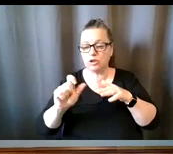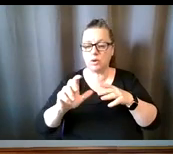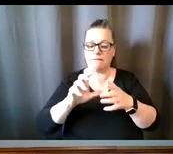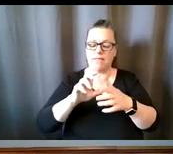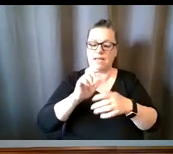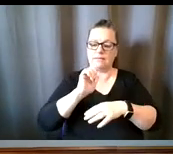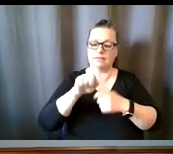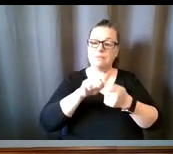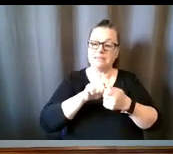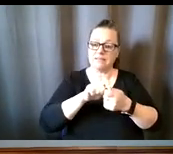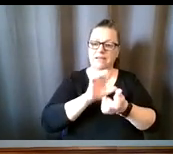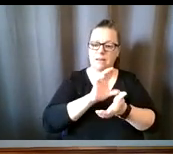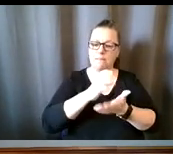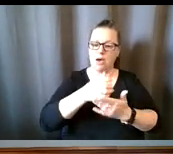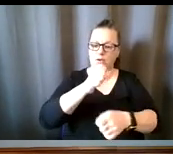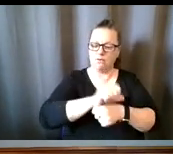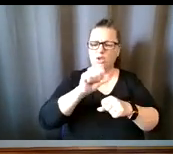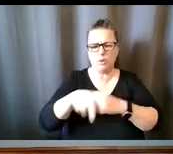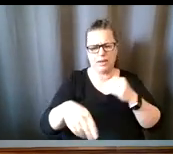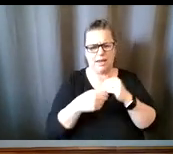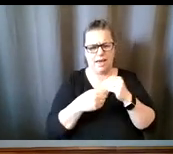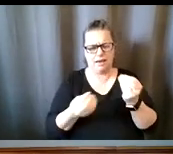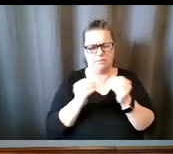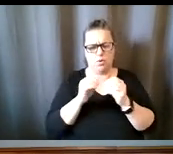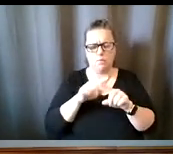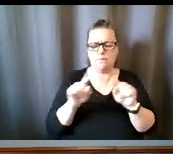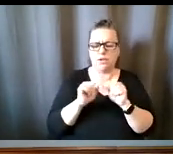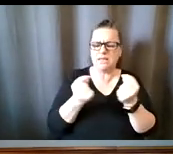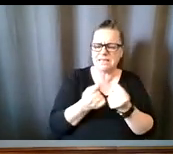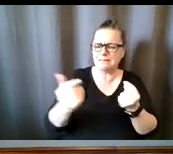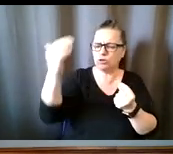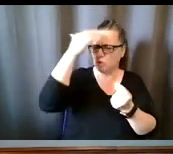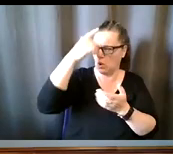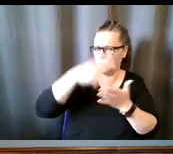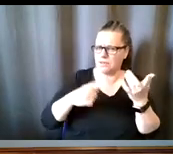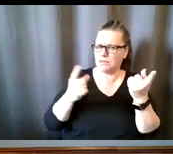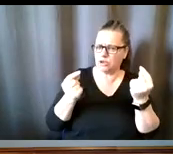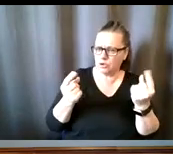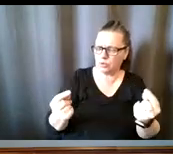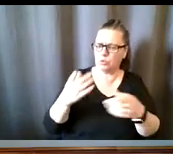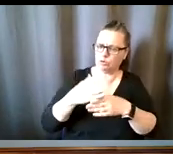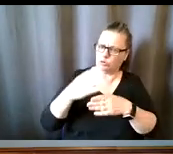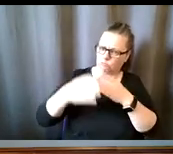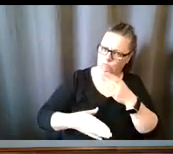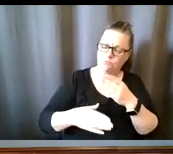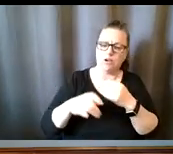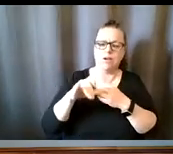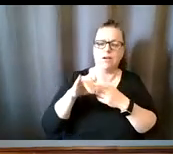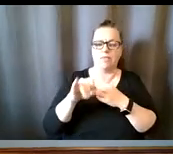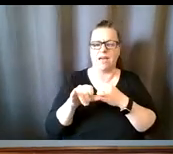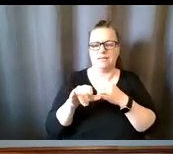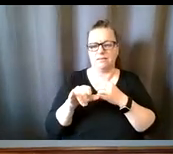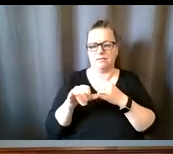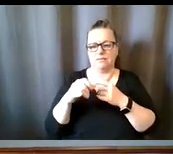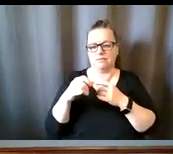you can always add more things to it. But for the team to know what they need to do in order to be complete, that's for